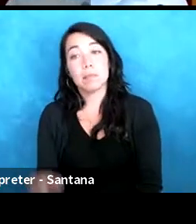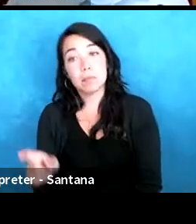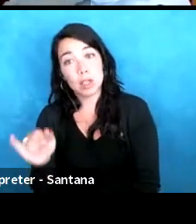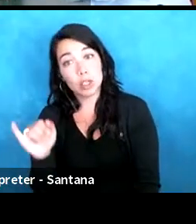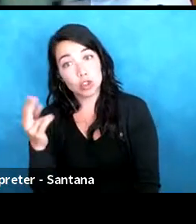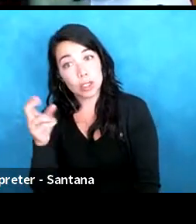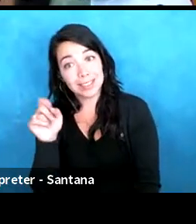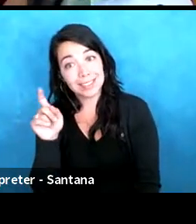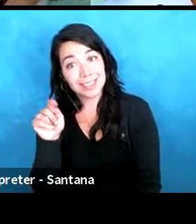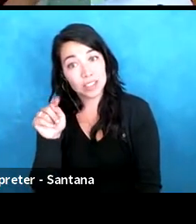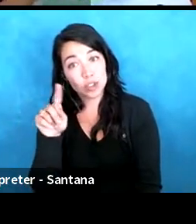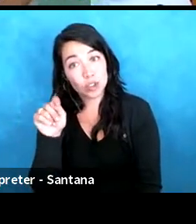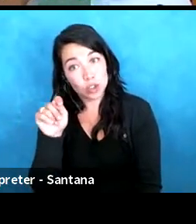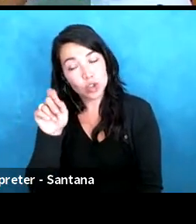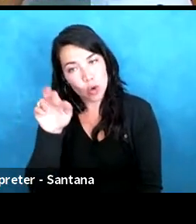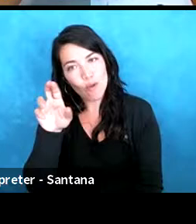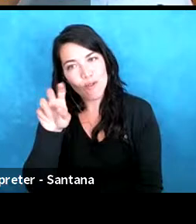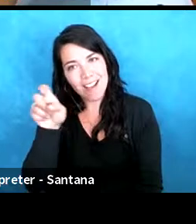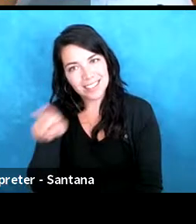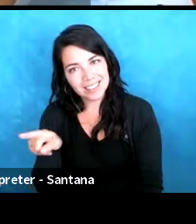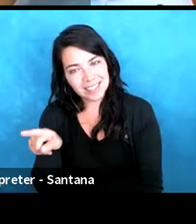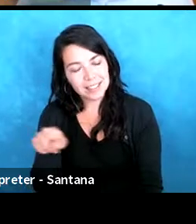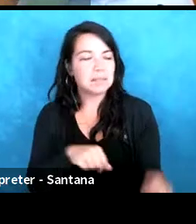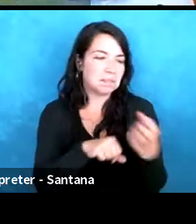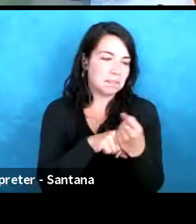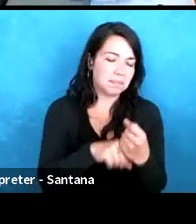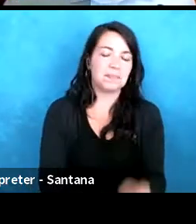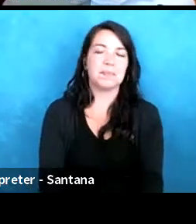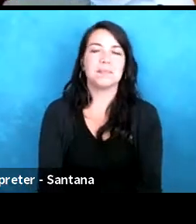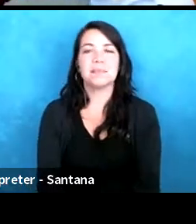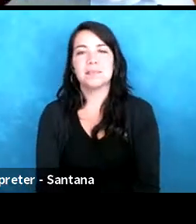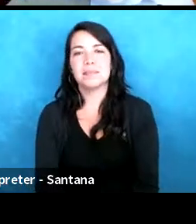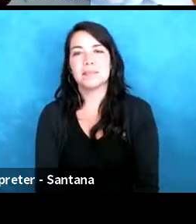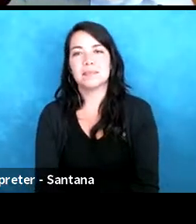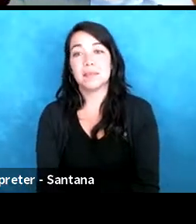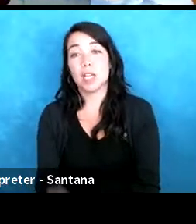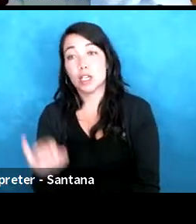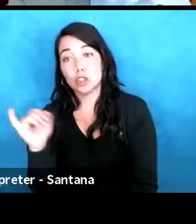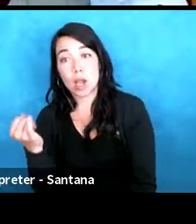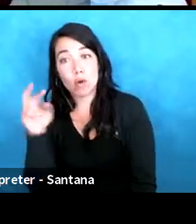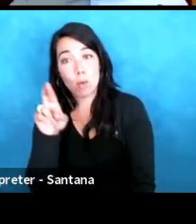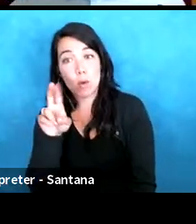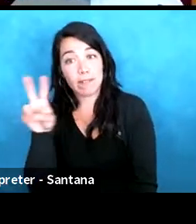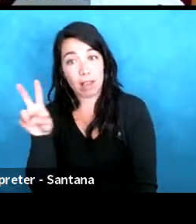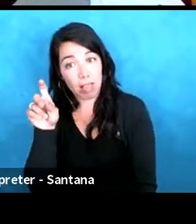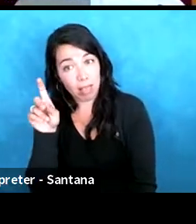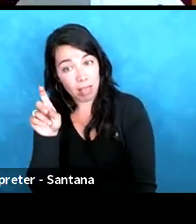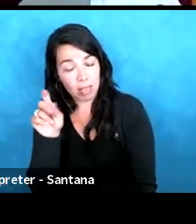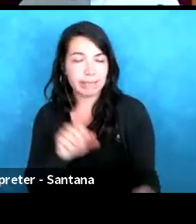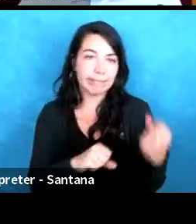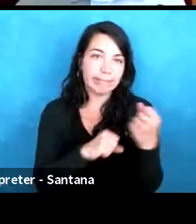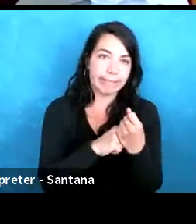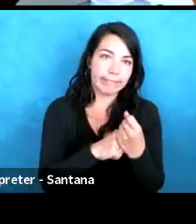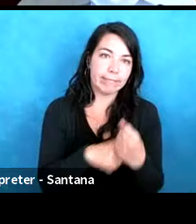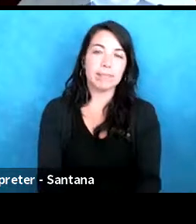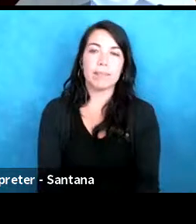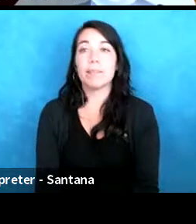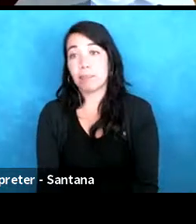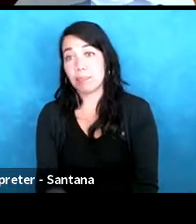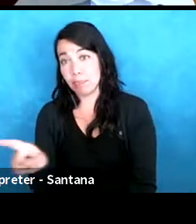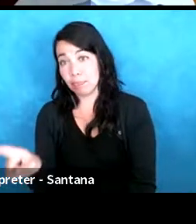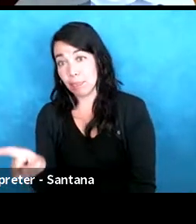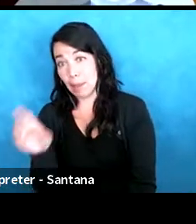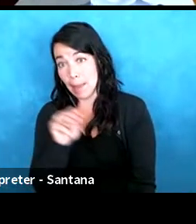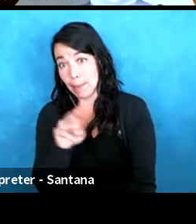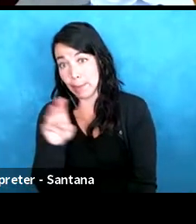Justin Salazar Torres? In favor. Counselor John Ramon Vigil? For the motion. Councillor Manuel